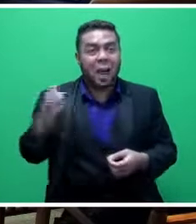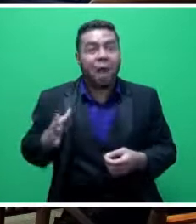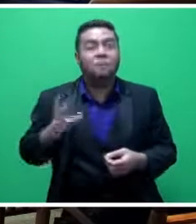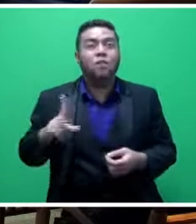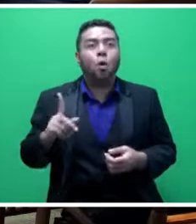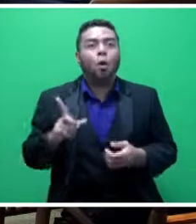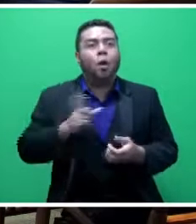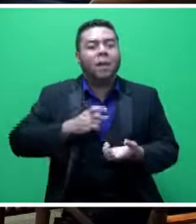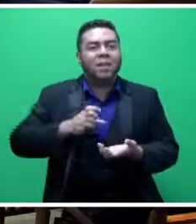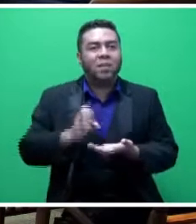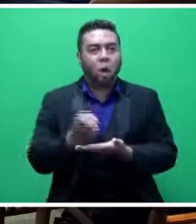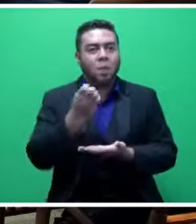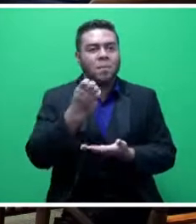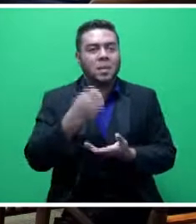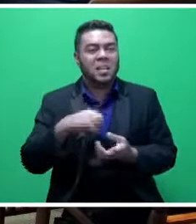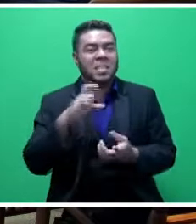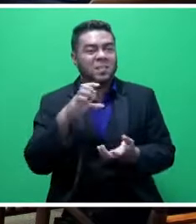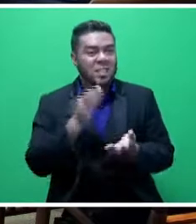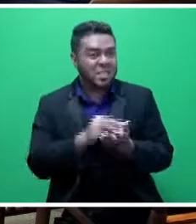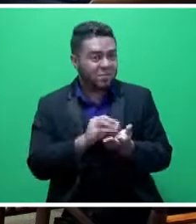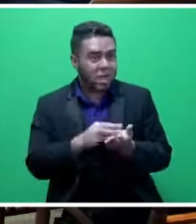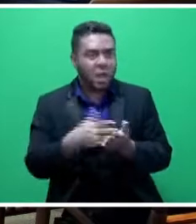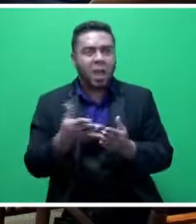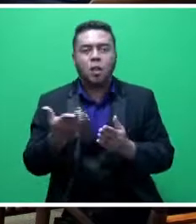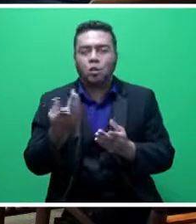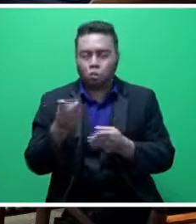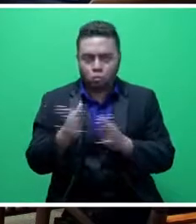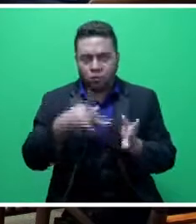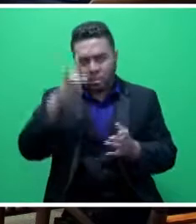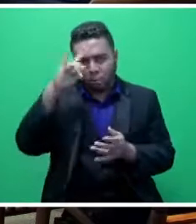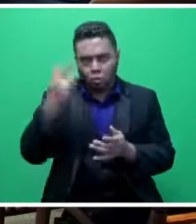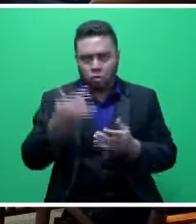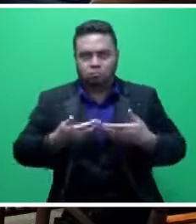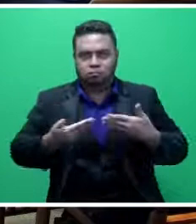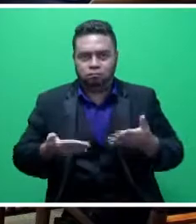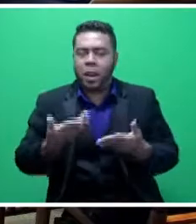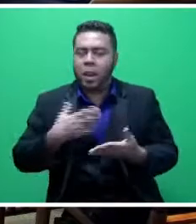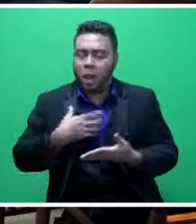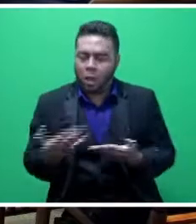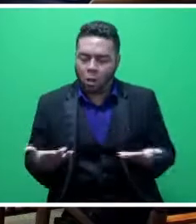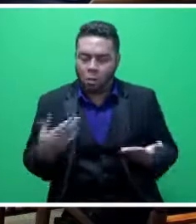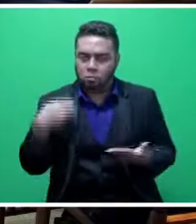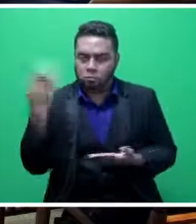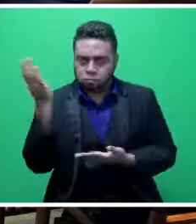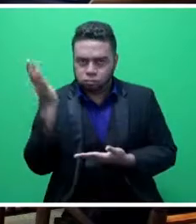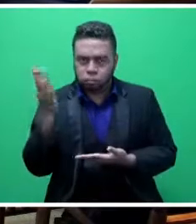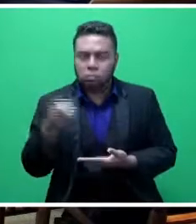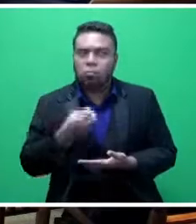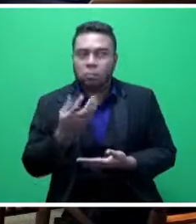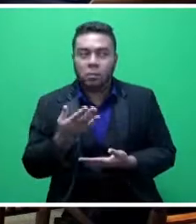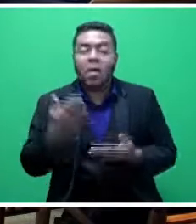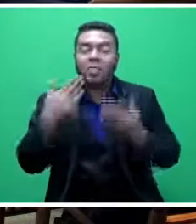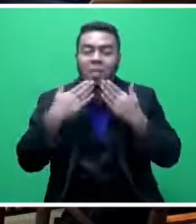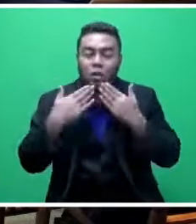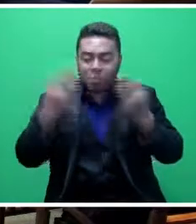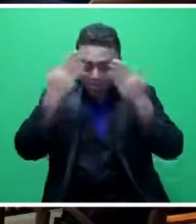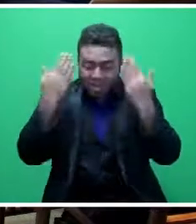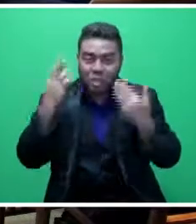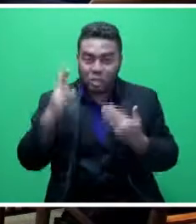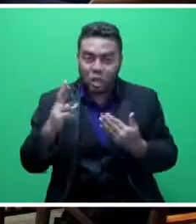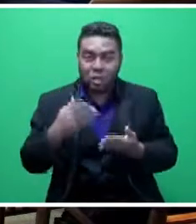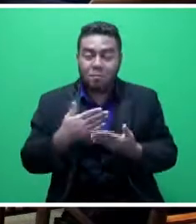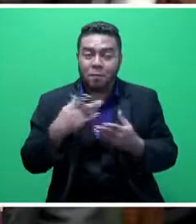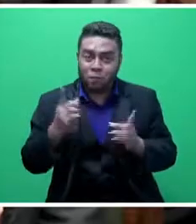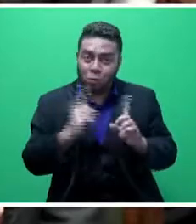Civil Service and Communications to move his motion. You have the floor, sir. Thank you, Mr. Speaker, sir. Mr. Speaker,